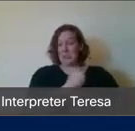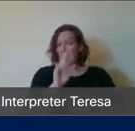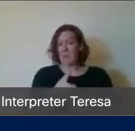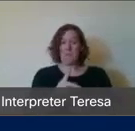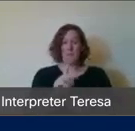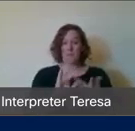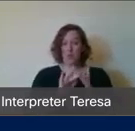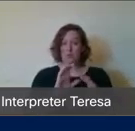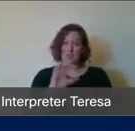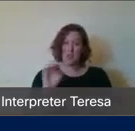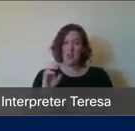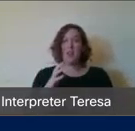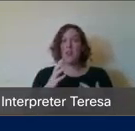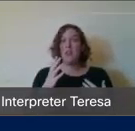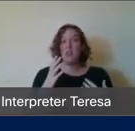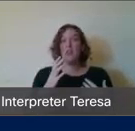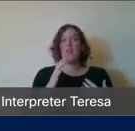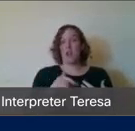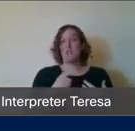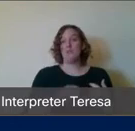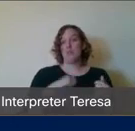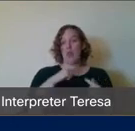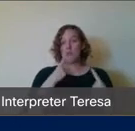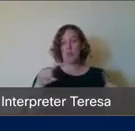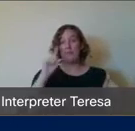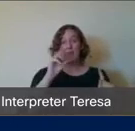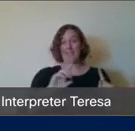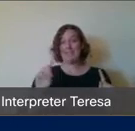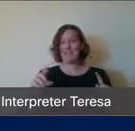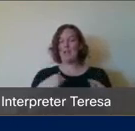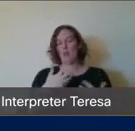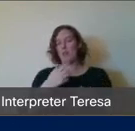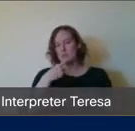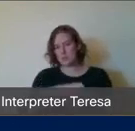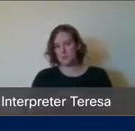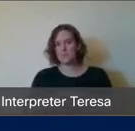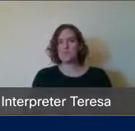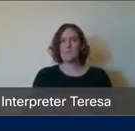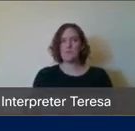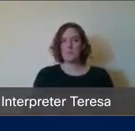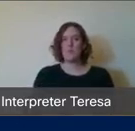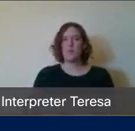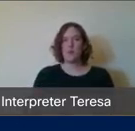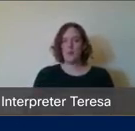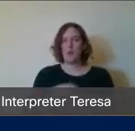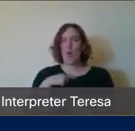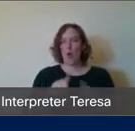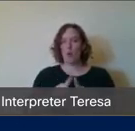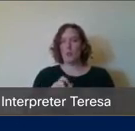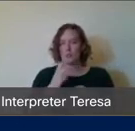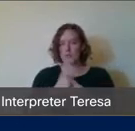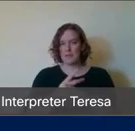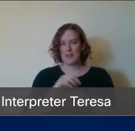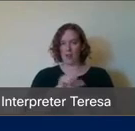It's another proud accomplishment for DDD that I wanted to just mention. And we were also able to keep a quality rating